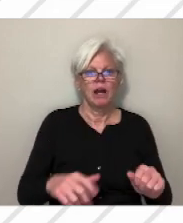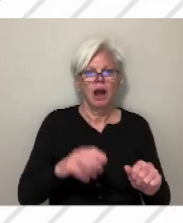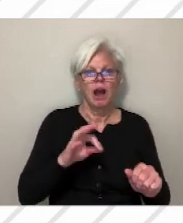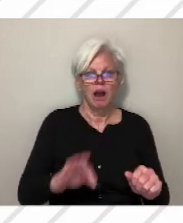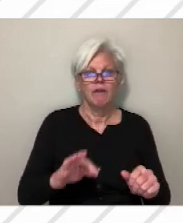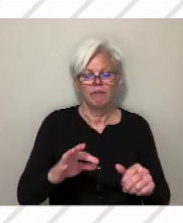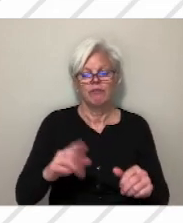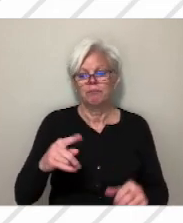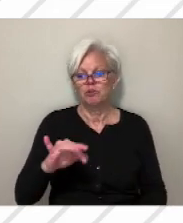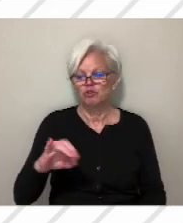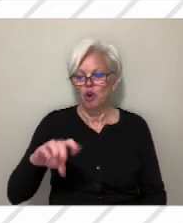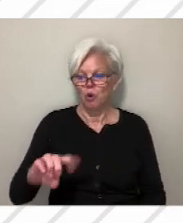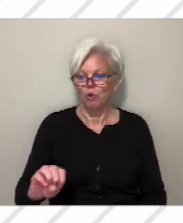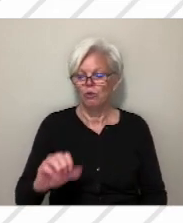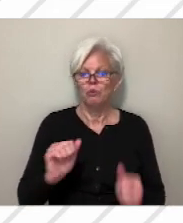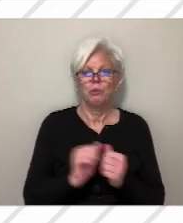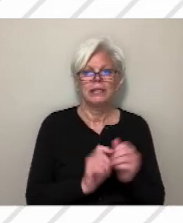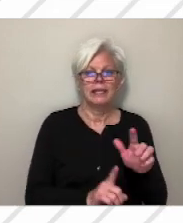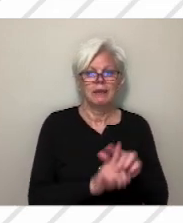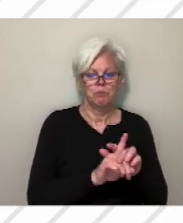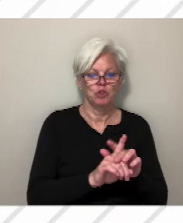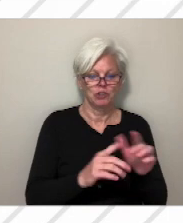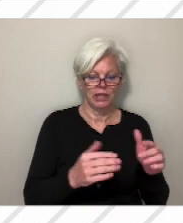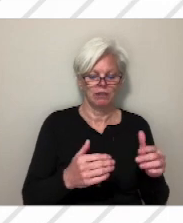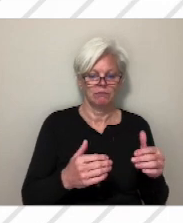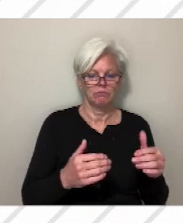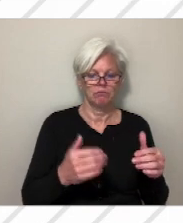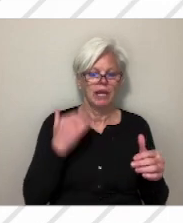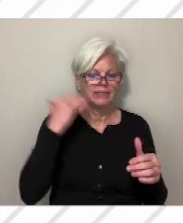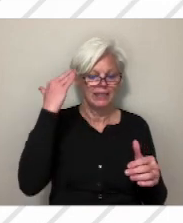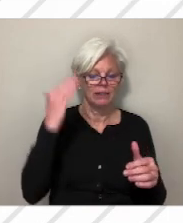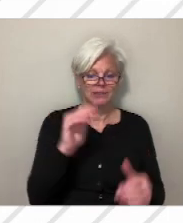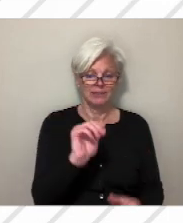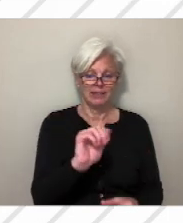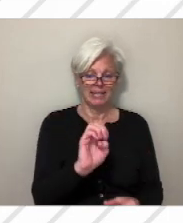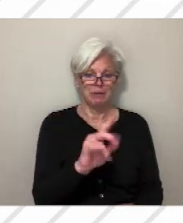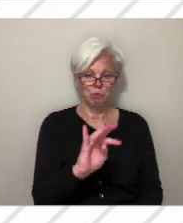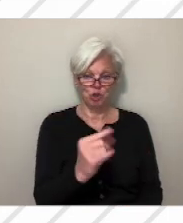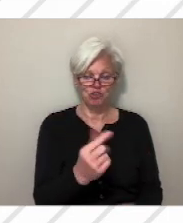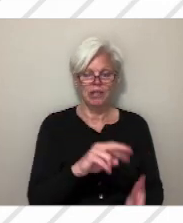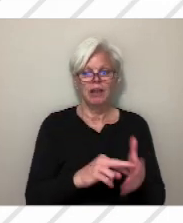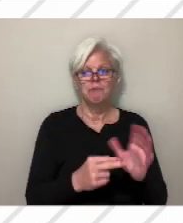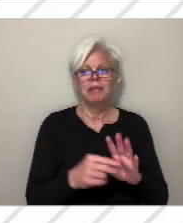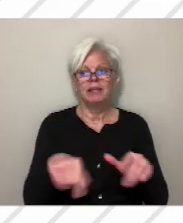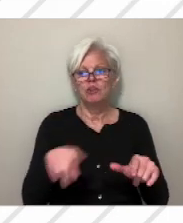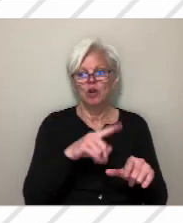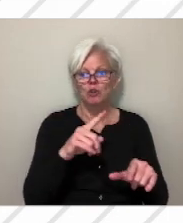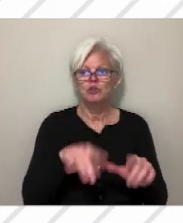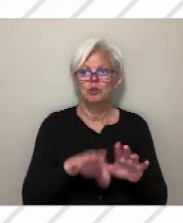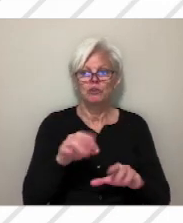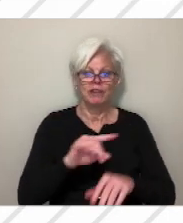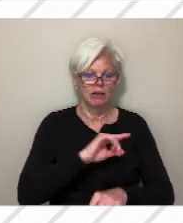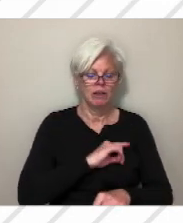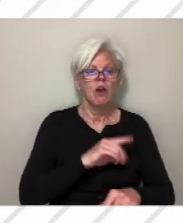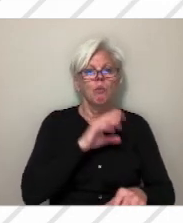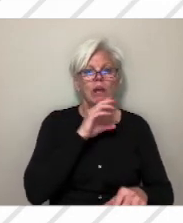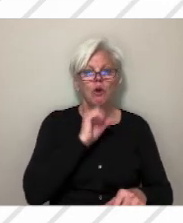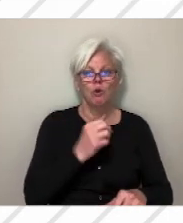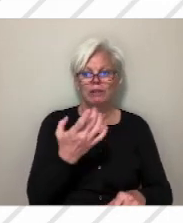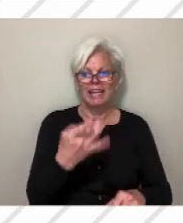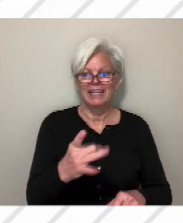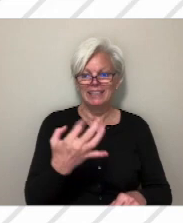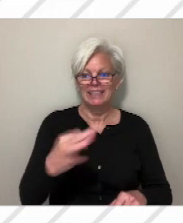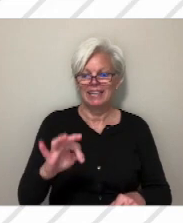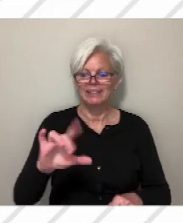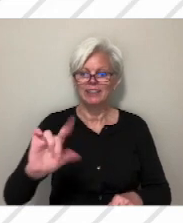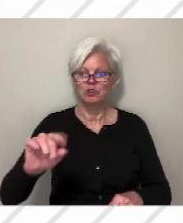adults here are defined as people who were sanctioned or convicted or sentenced to a crime when they were 18, 19, or 20